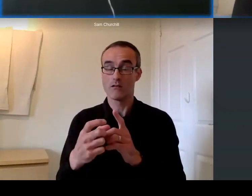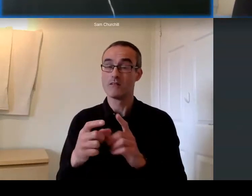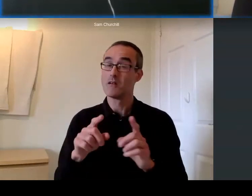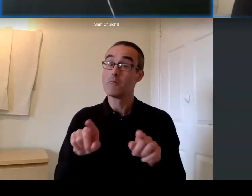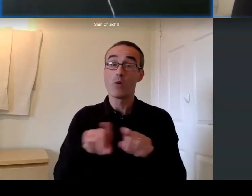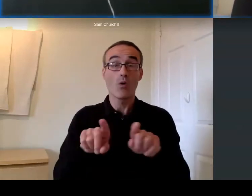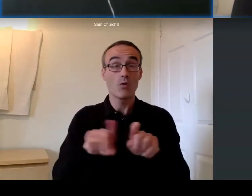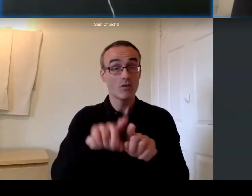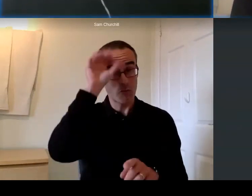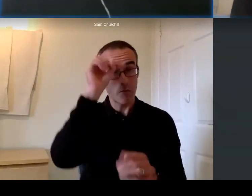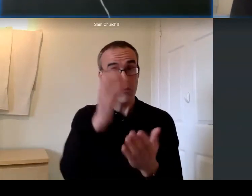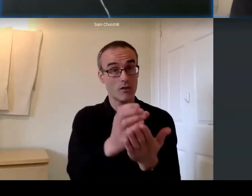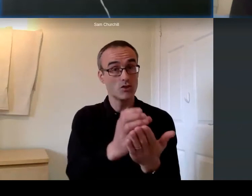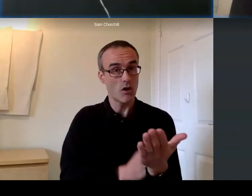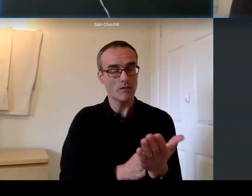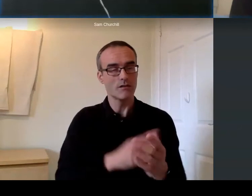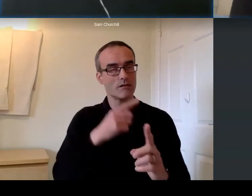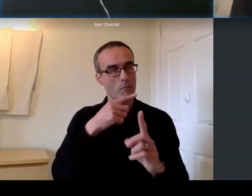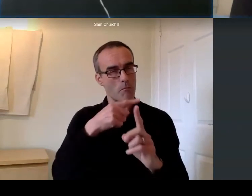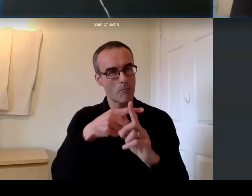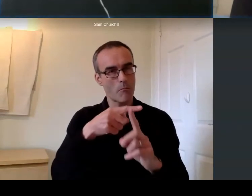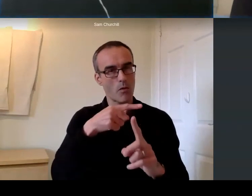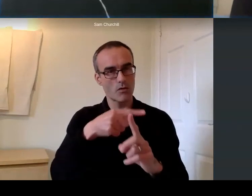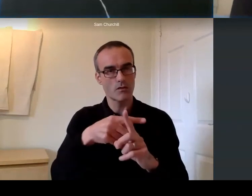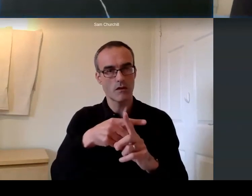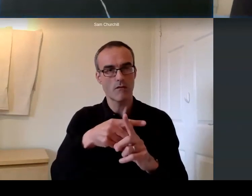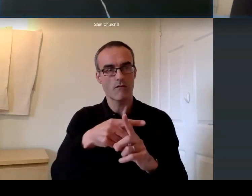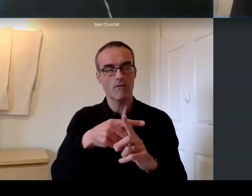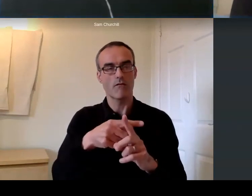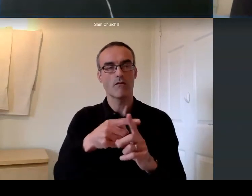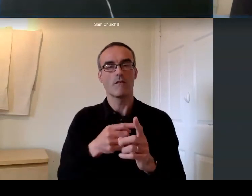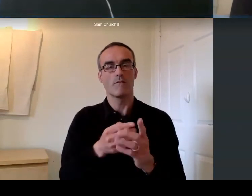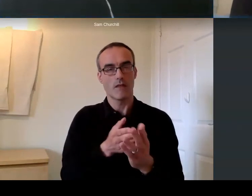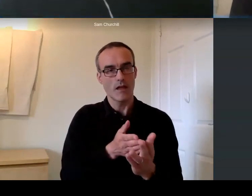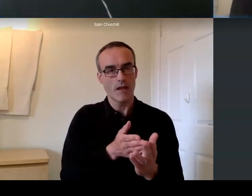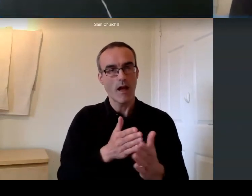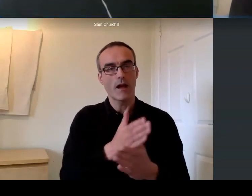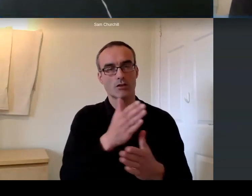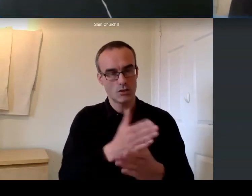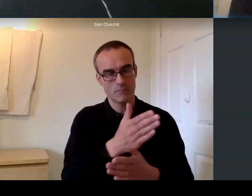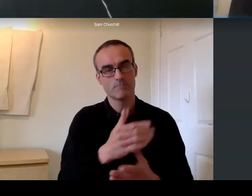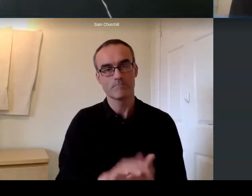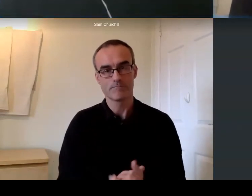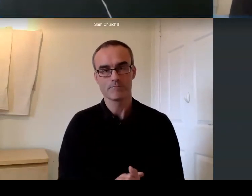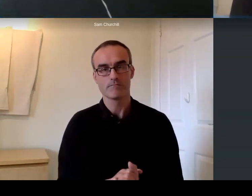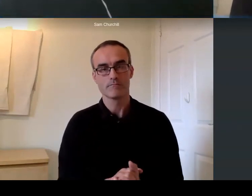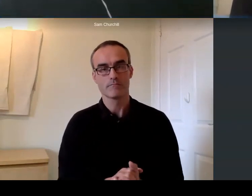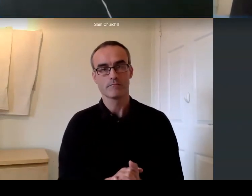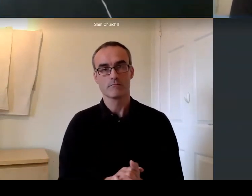intervention. Yeah, absolutely. Abu, anything to add to that before I move to the next question?